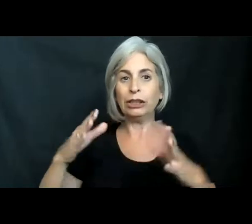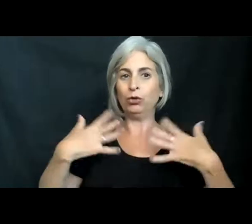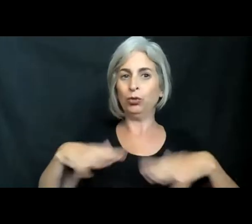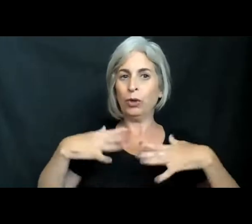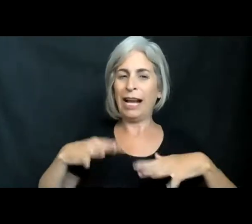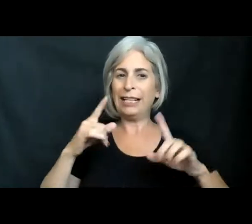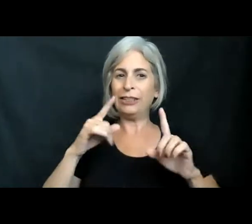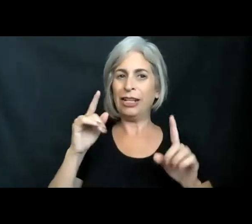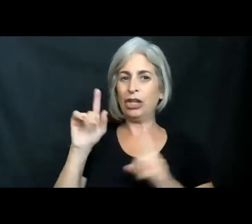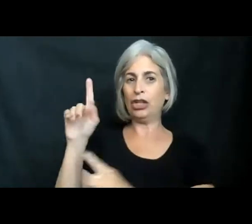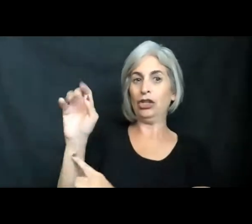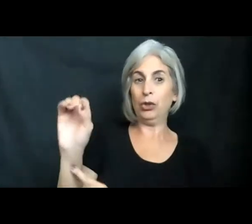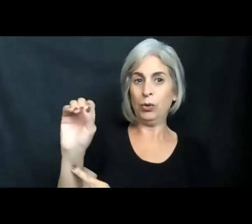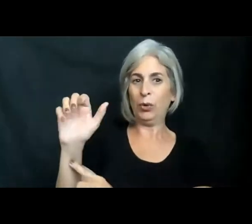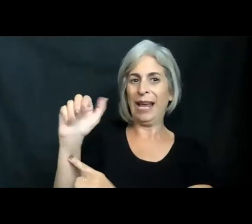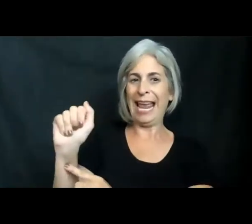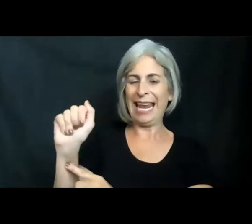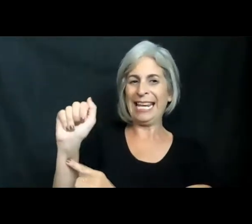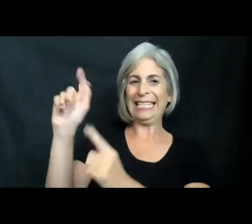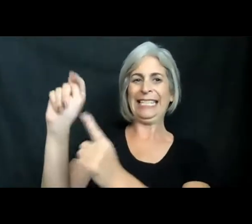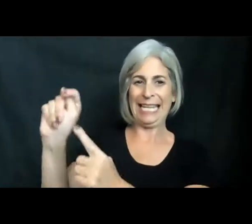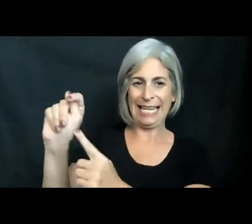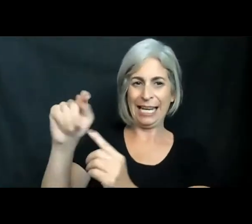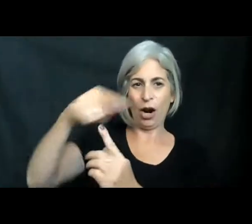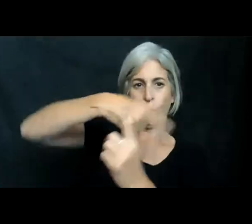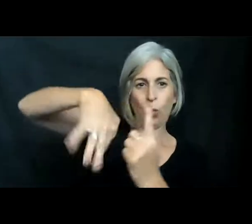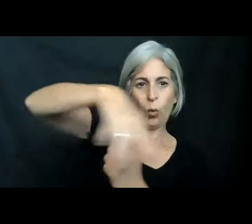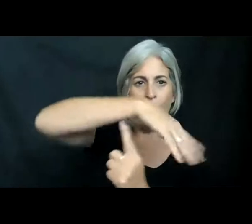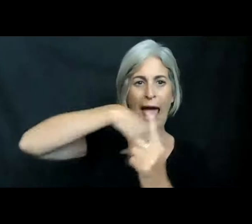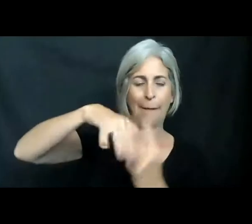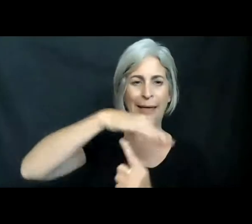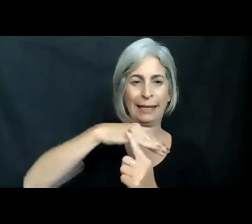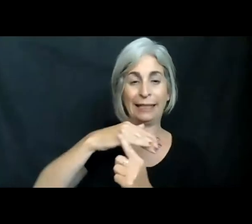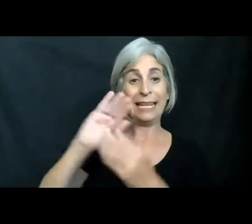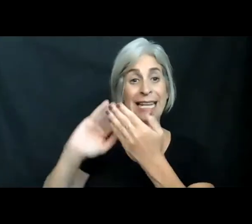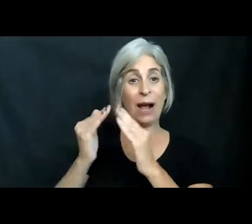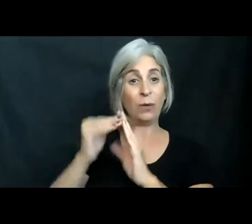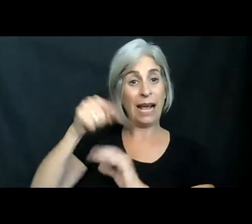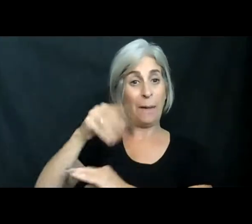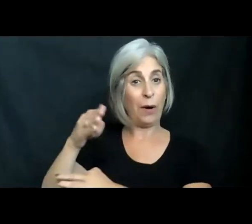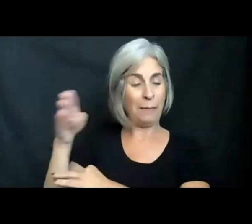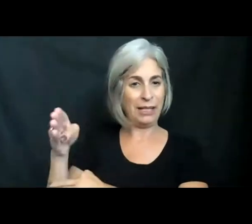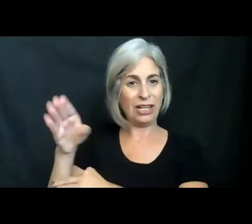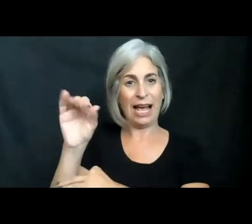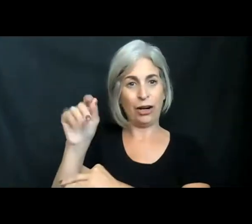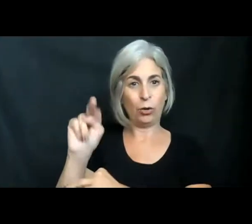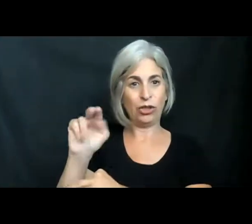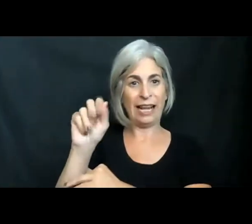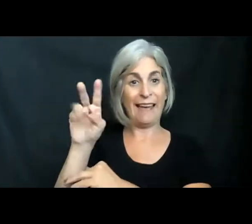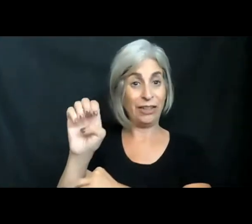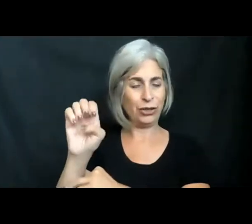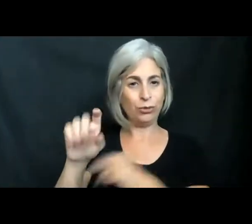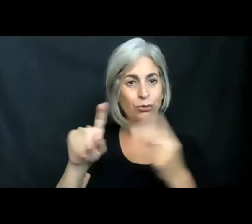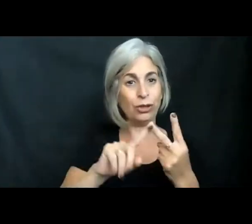a T tree wrapping. 12 trees in downtown Boynton Beach along Ocean Ave, and then two